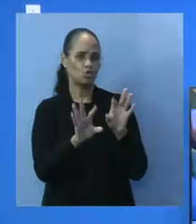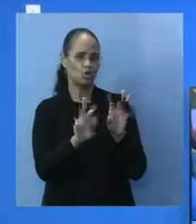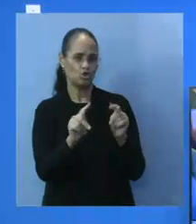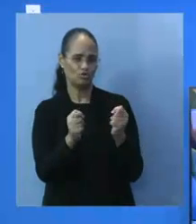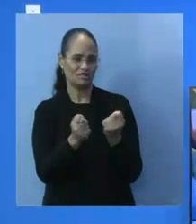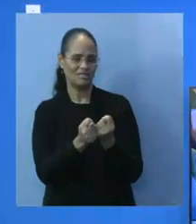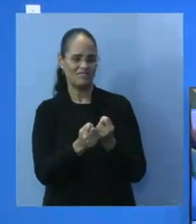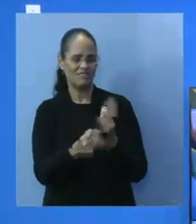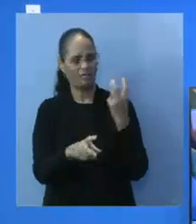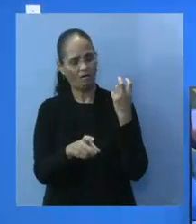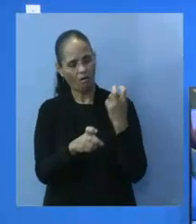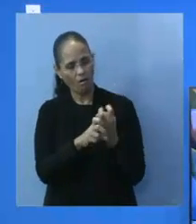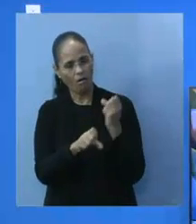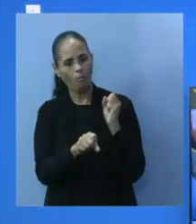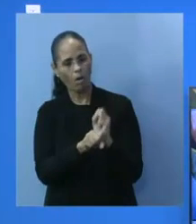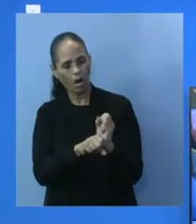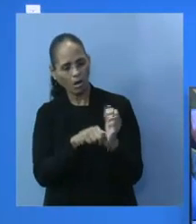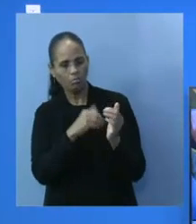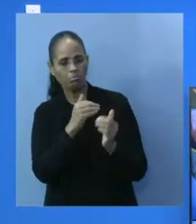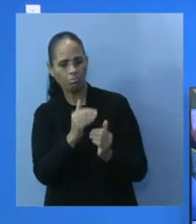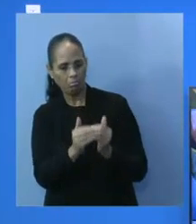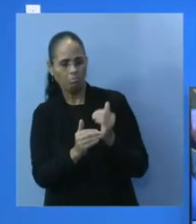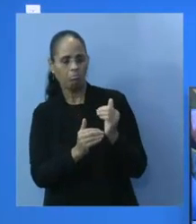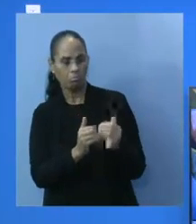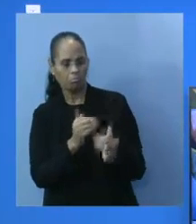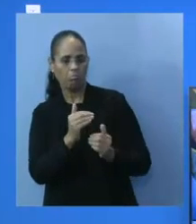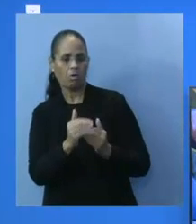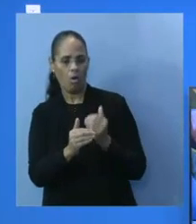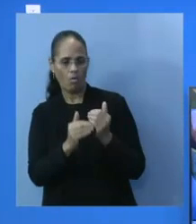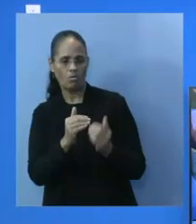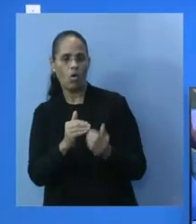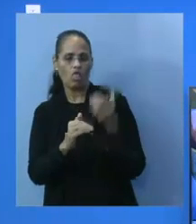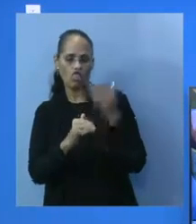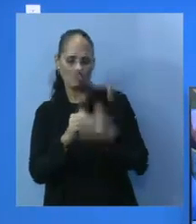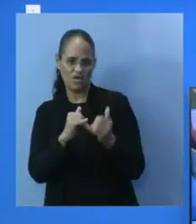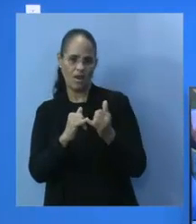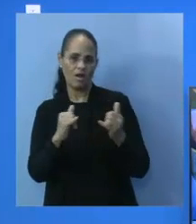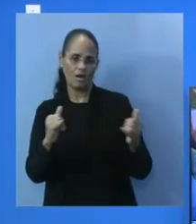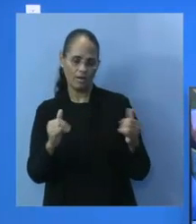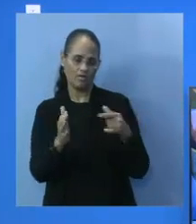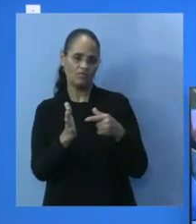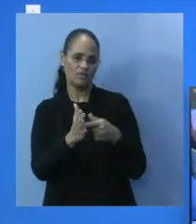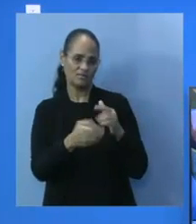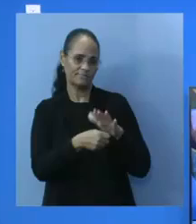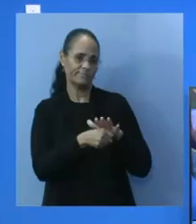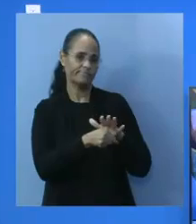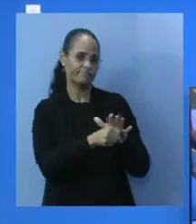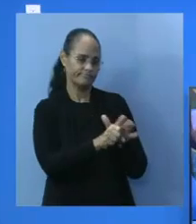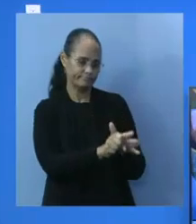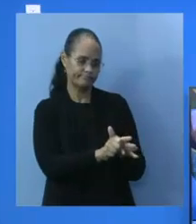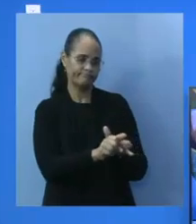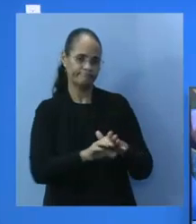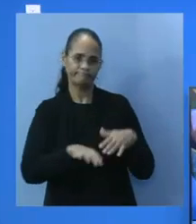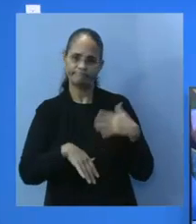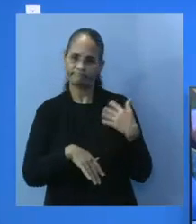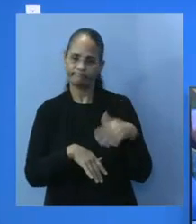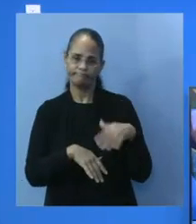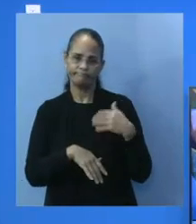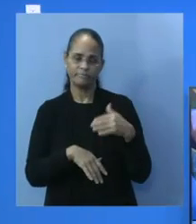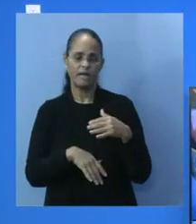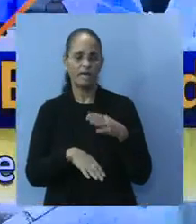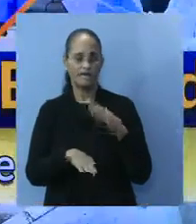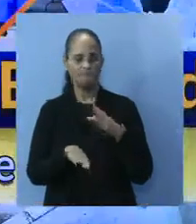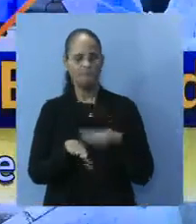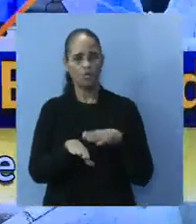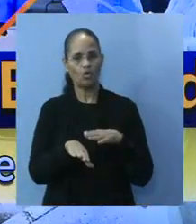work of which you continue to put in on the front line of this pandemic. It goes without saying, and of